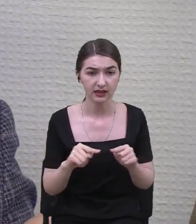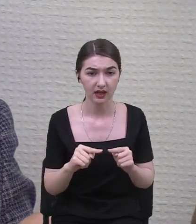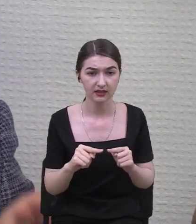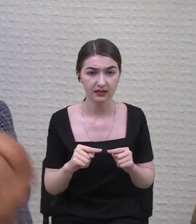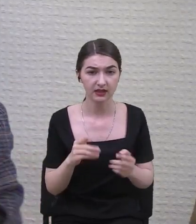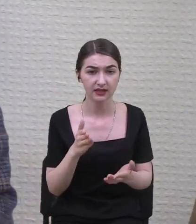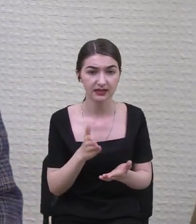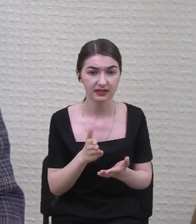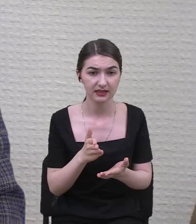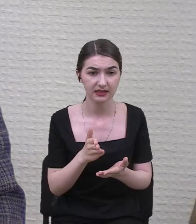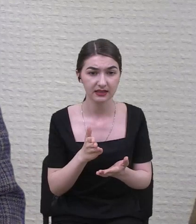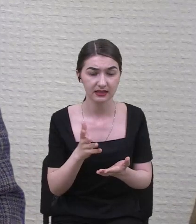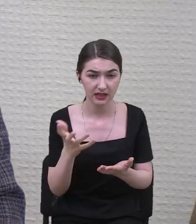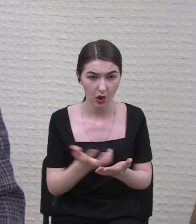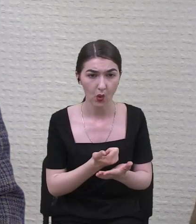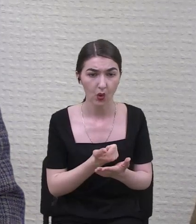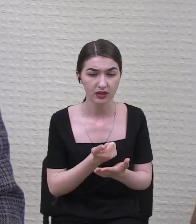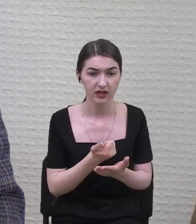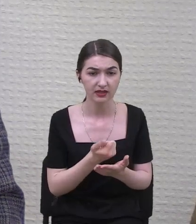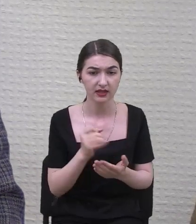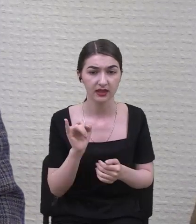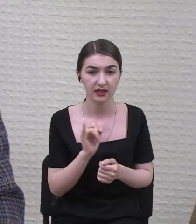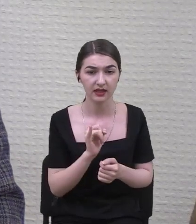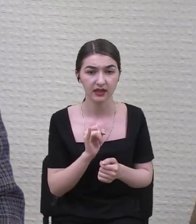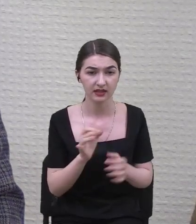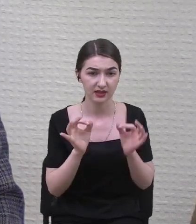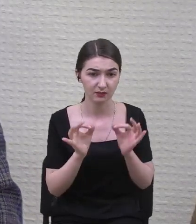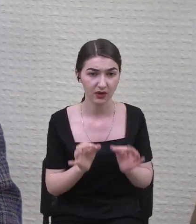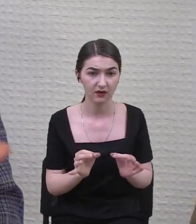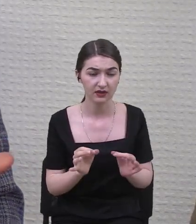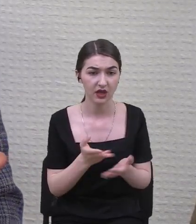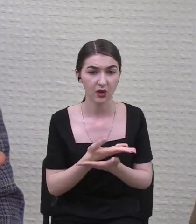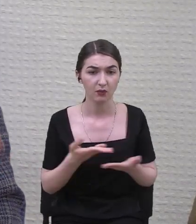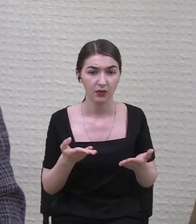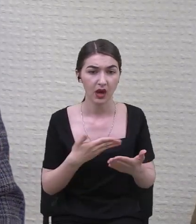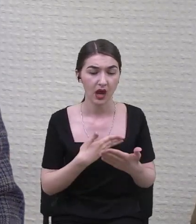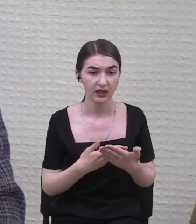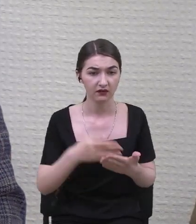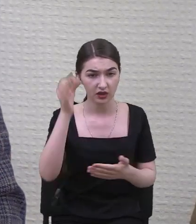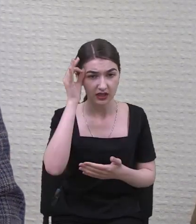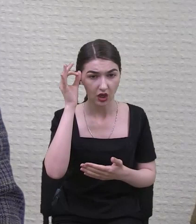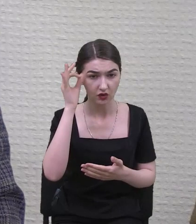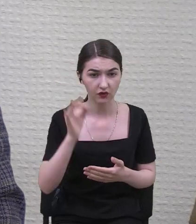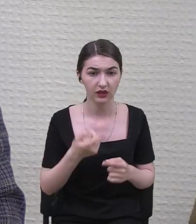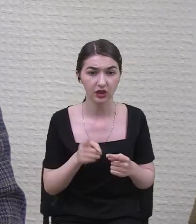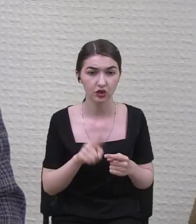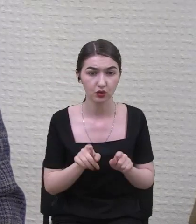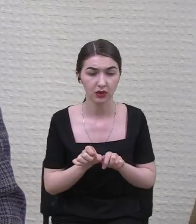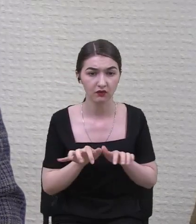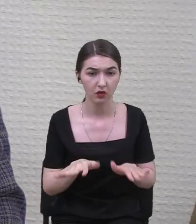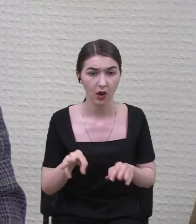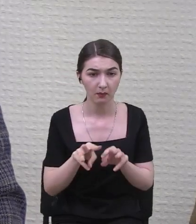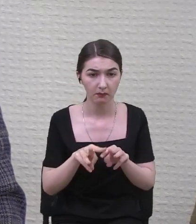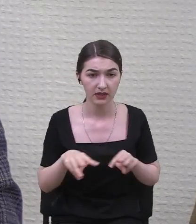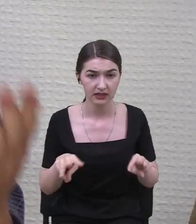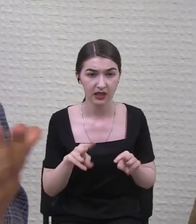great promotion here of the Ministry of Reintegration's platform, which is going to be a huge resource for